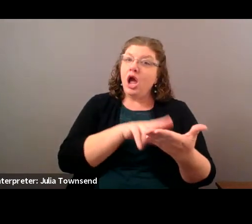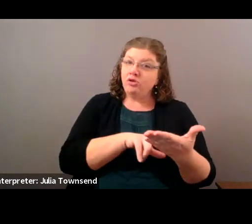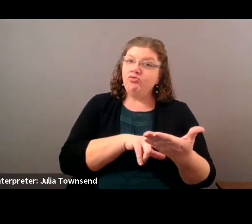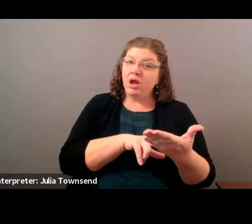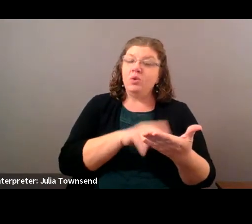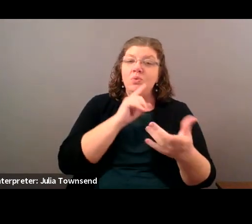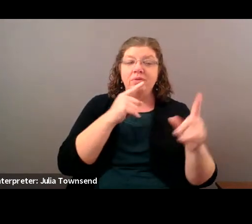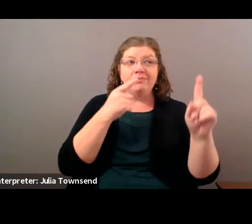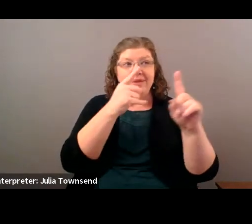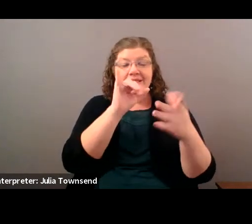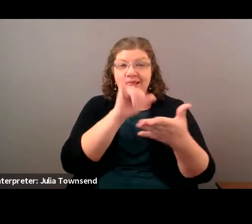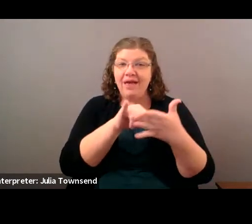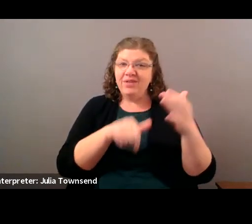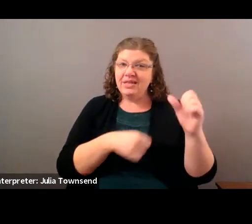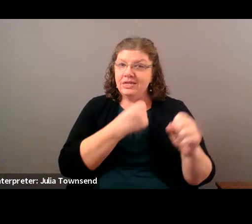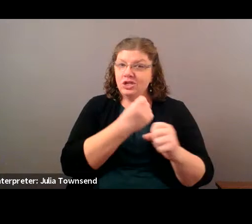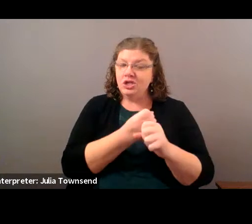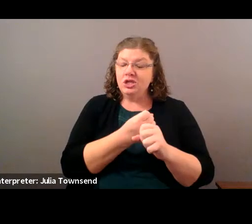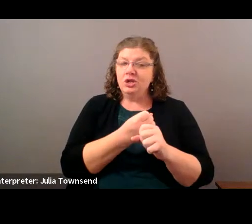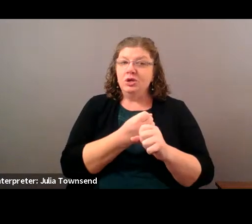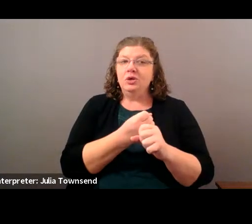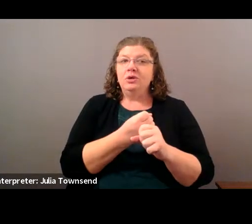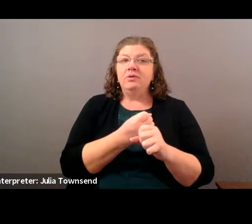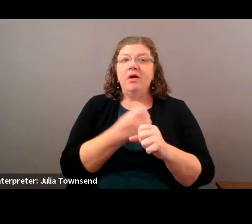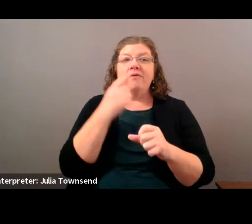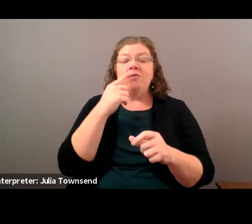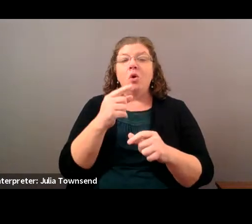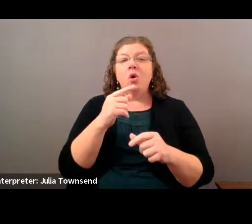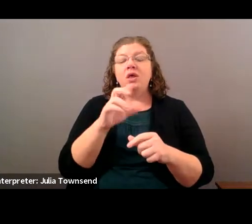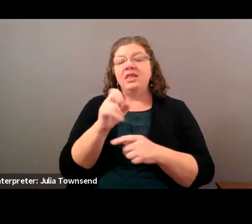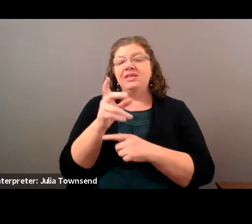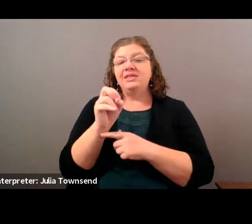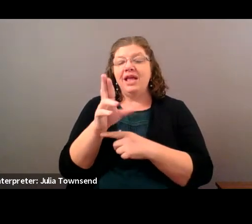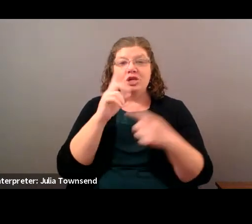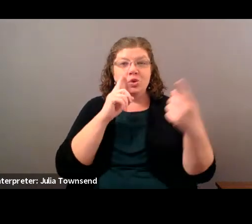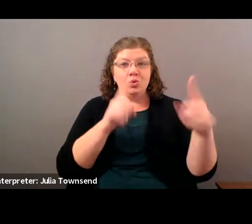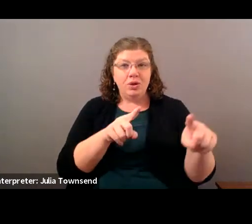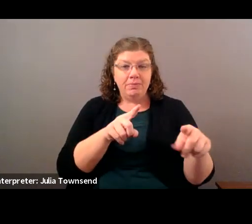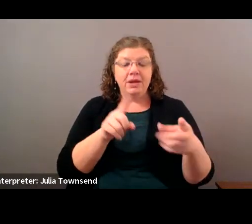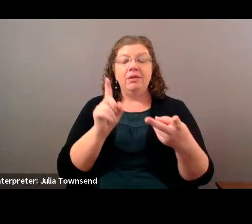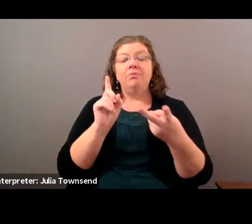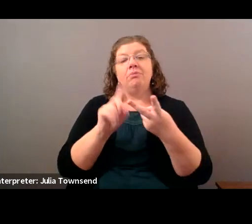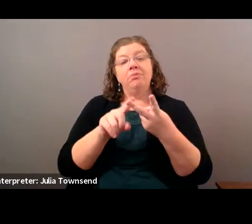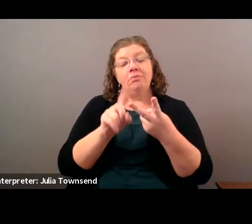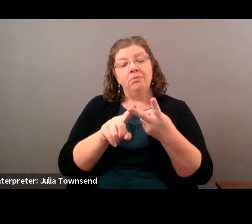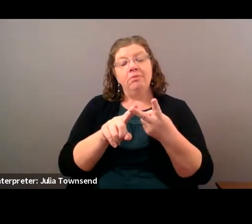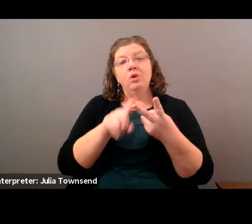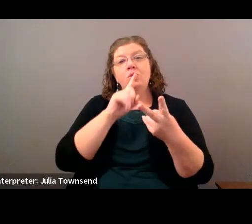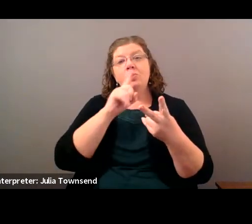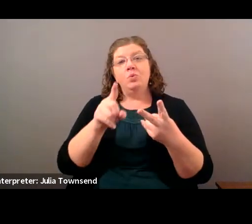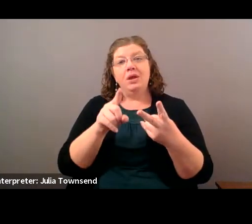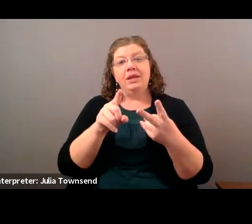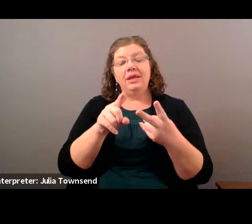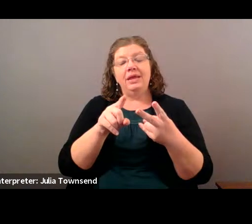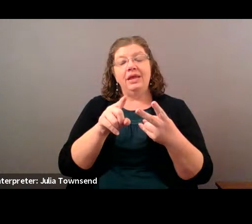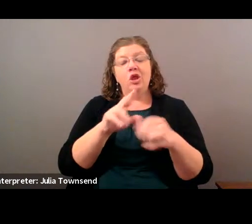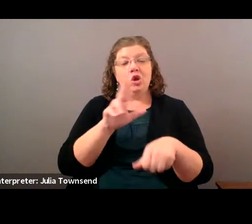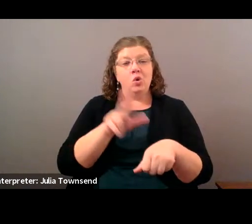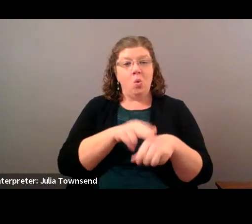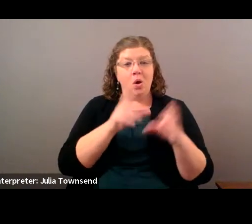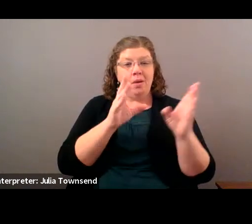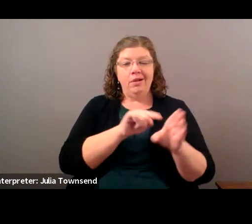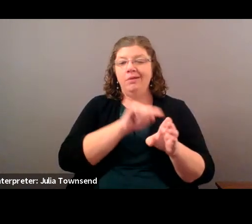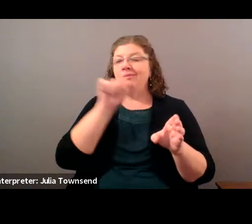were doing this year in getting a successor agreement, but also to really step outside the norm and try to